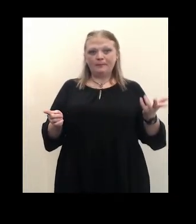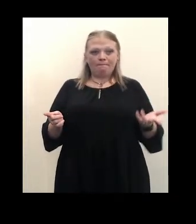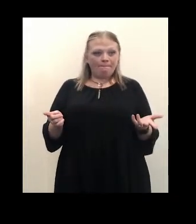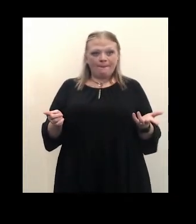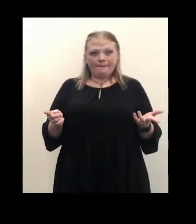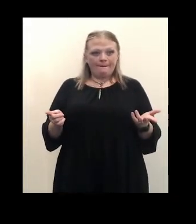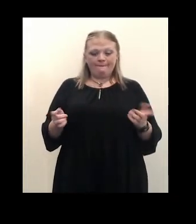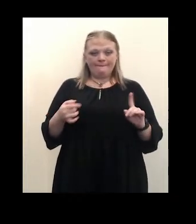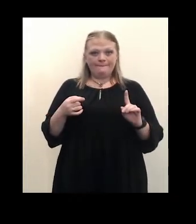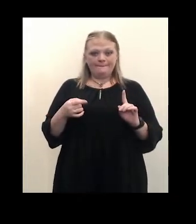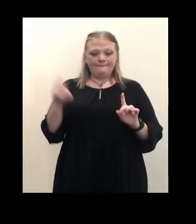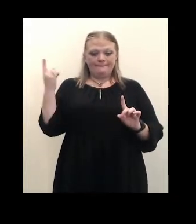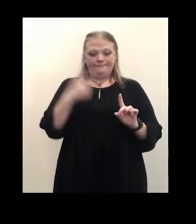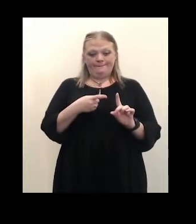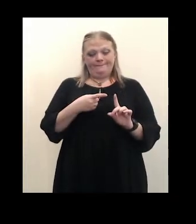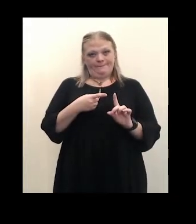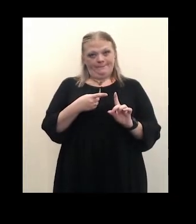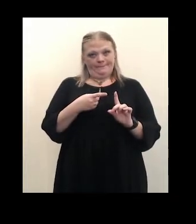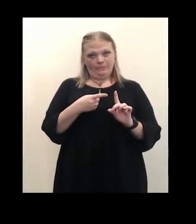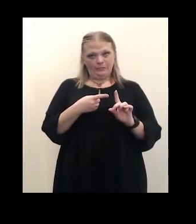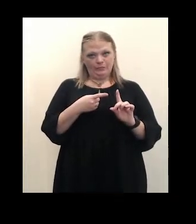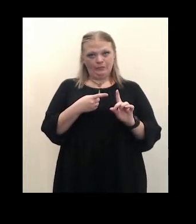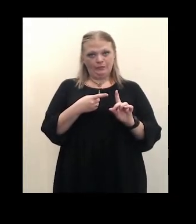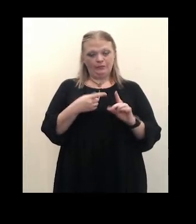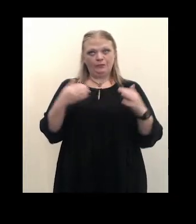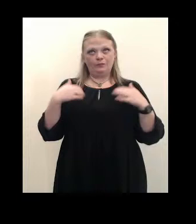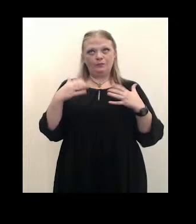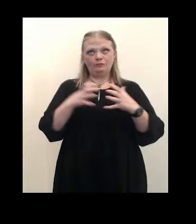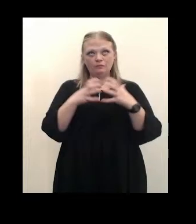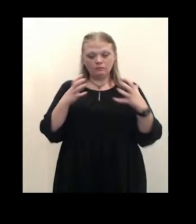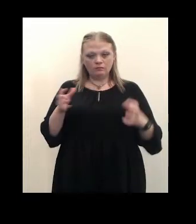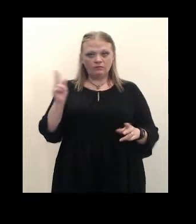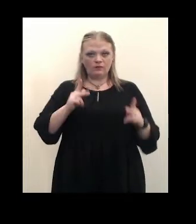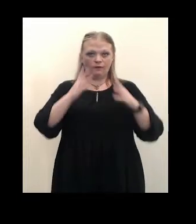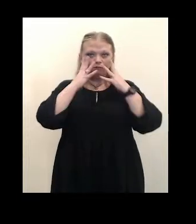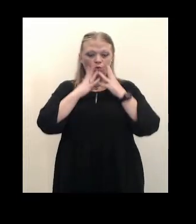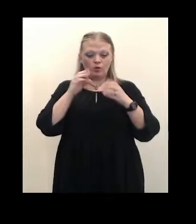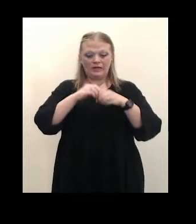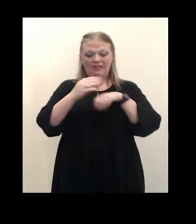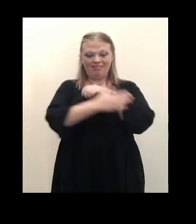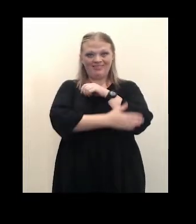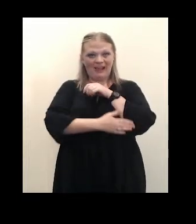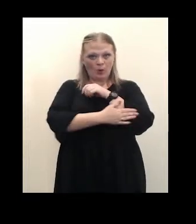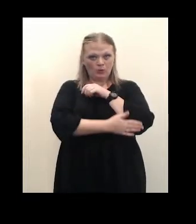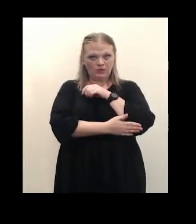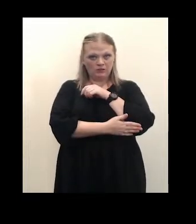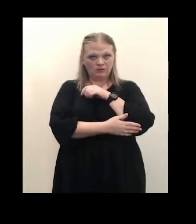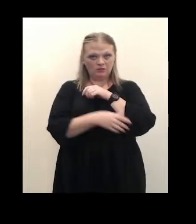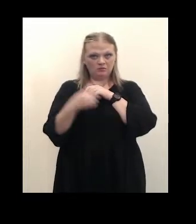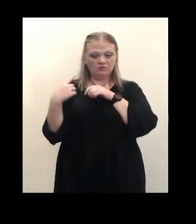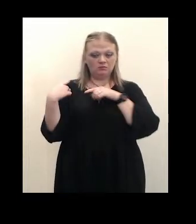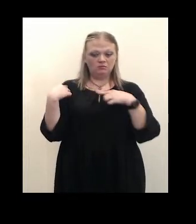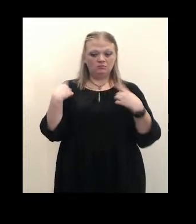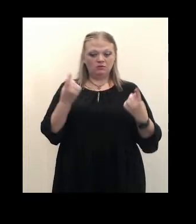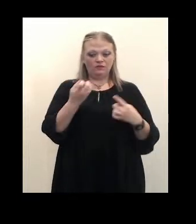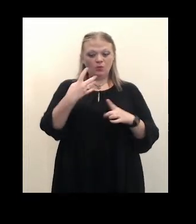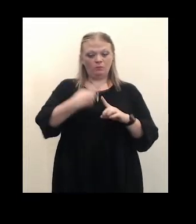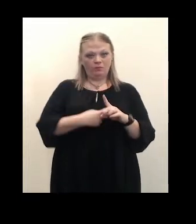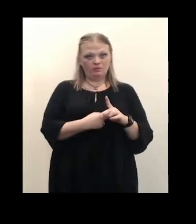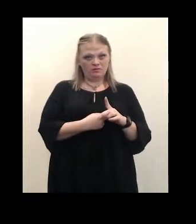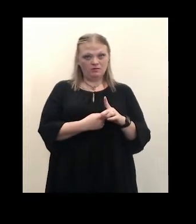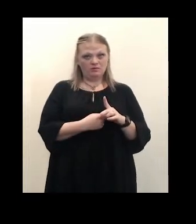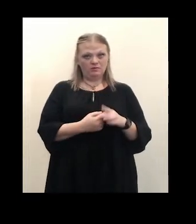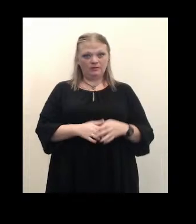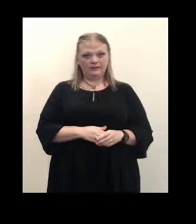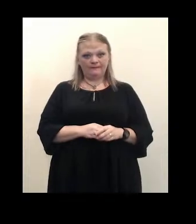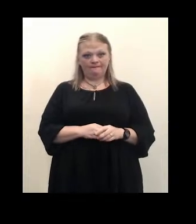to this. We have a lot of people, unfortunately, in our county in the past few months